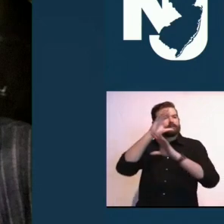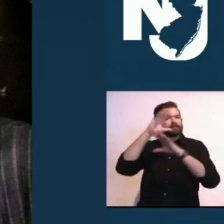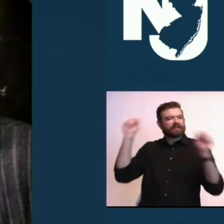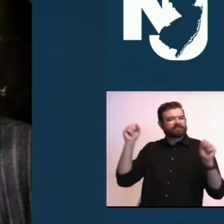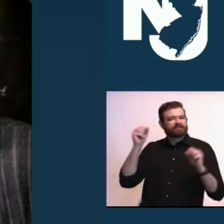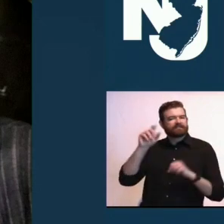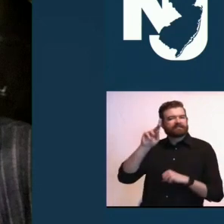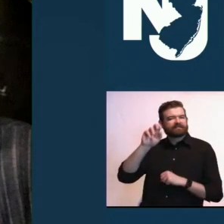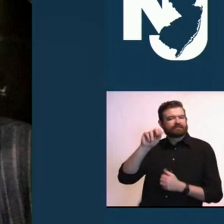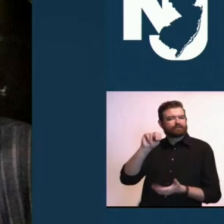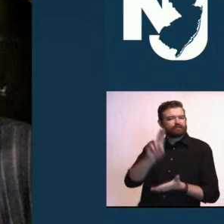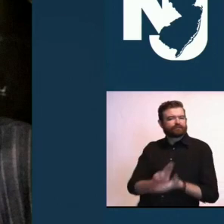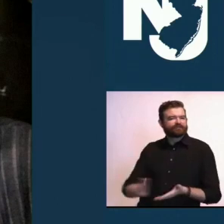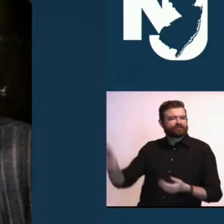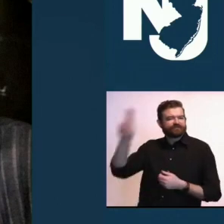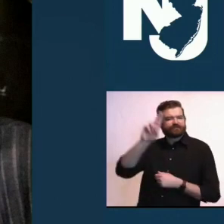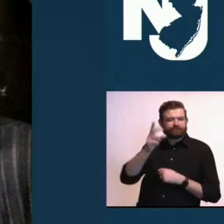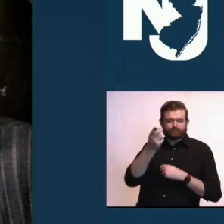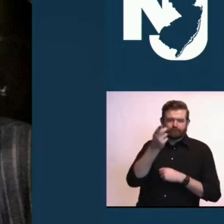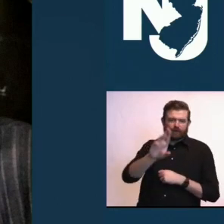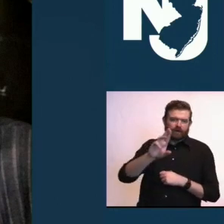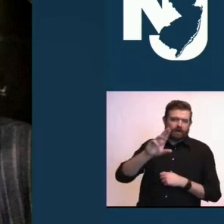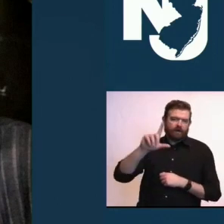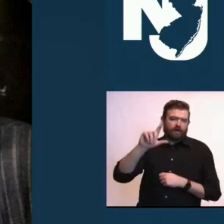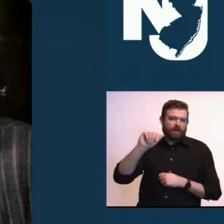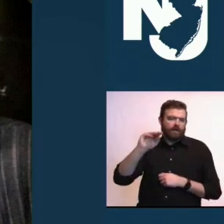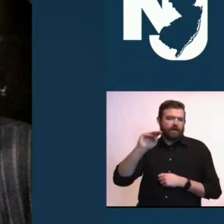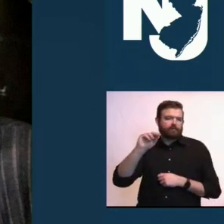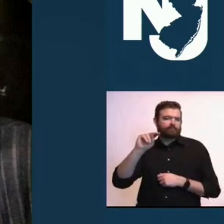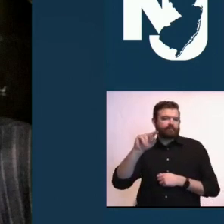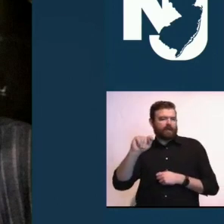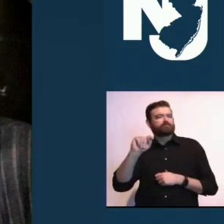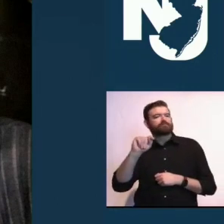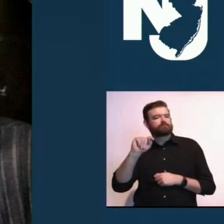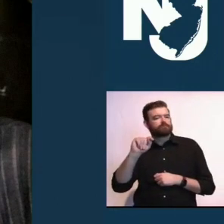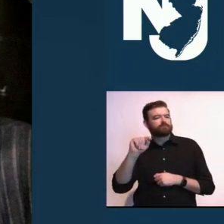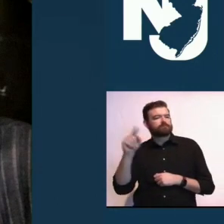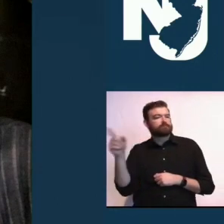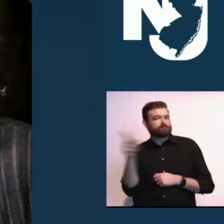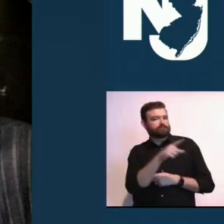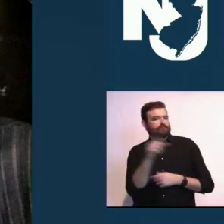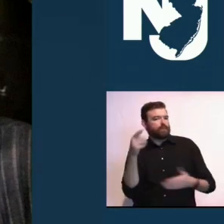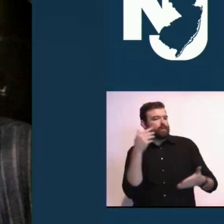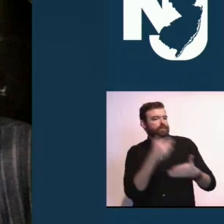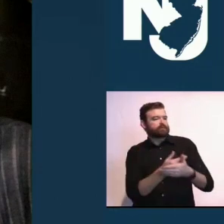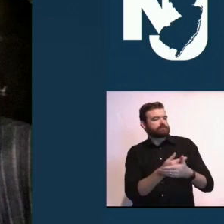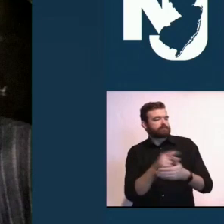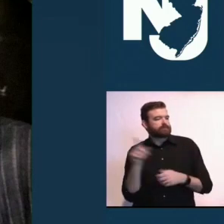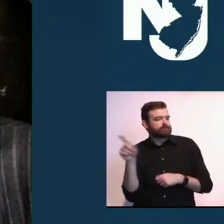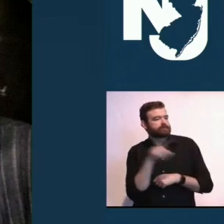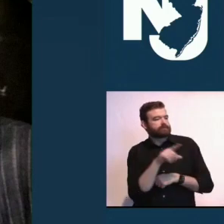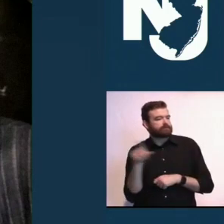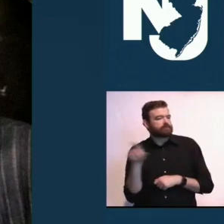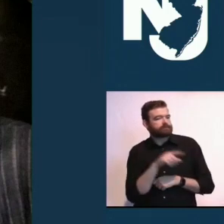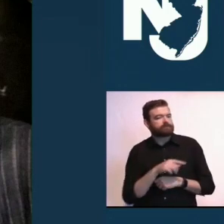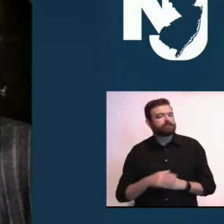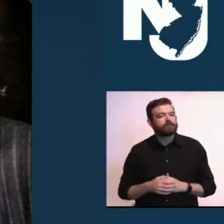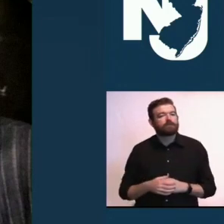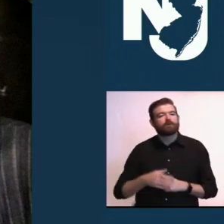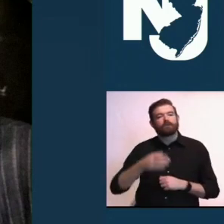and spirit. We know God has blessed her memory. And we know that he has blessed all who we have